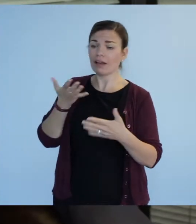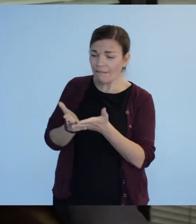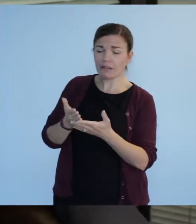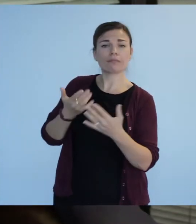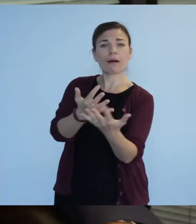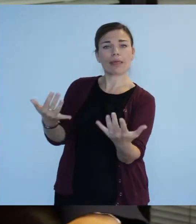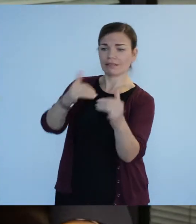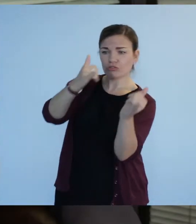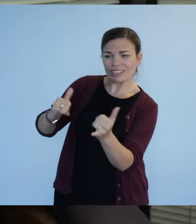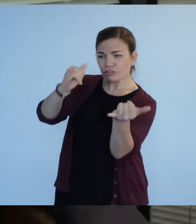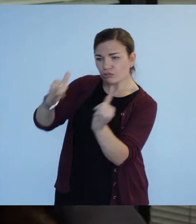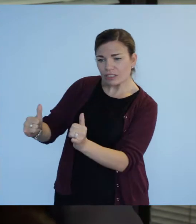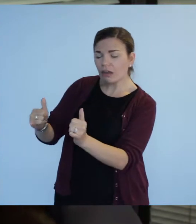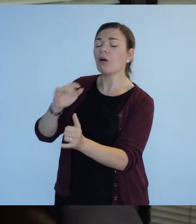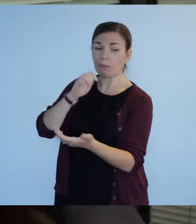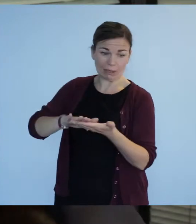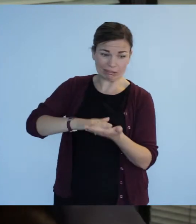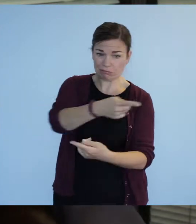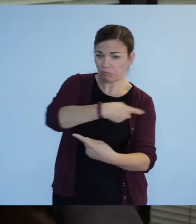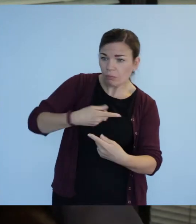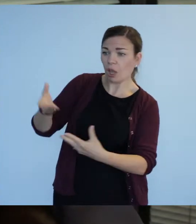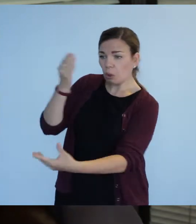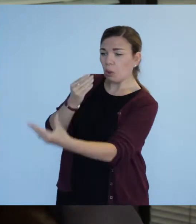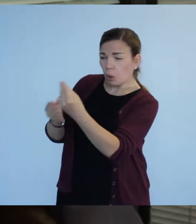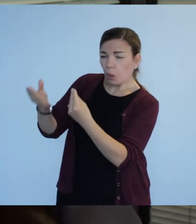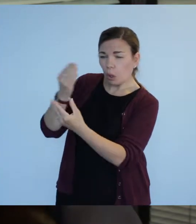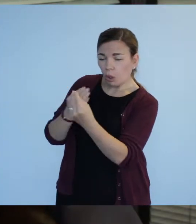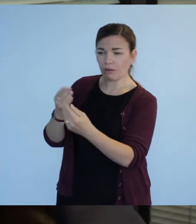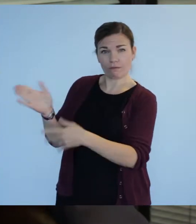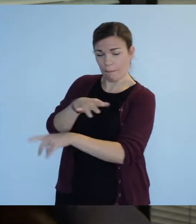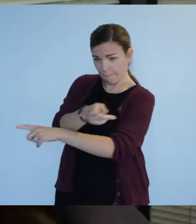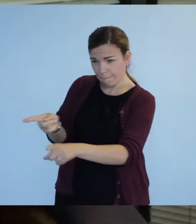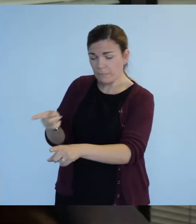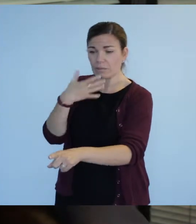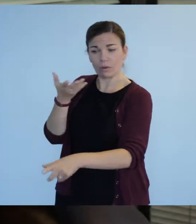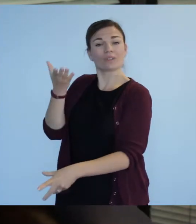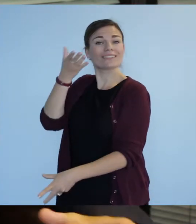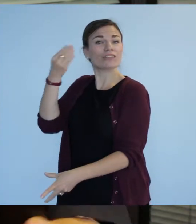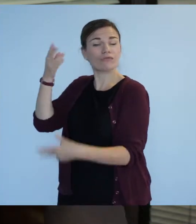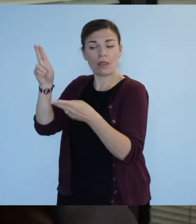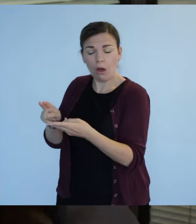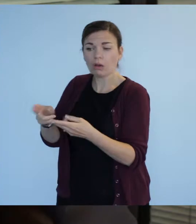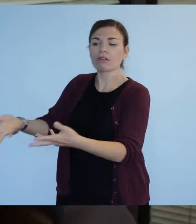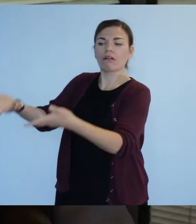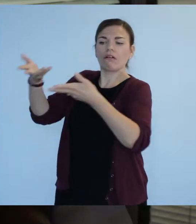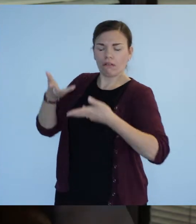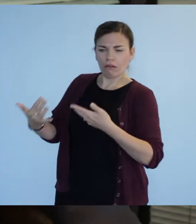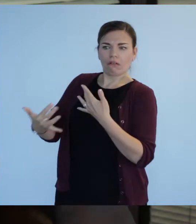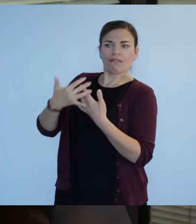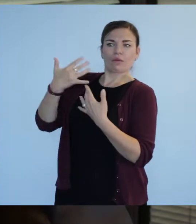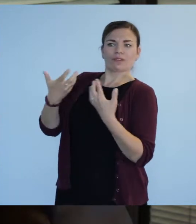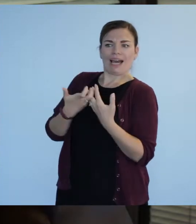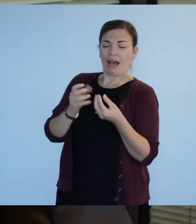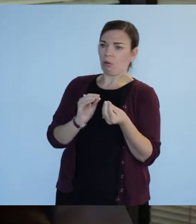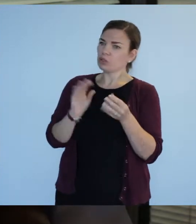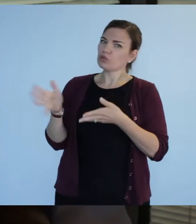We continually learn from people with sensory loss who are feeding back to shape the way that we run those services and